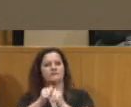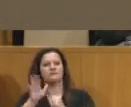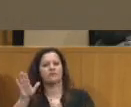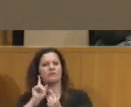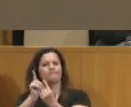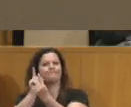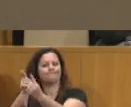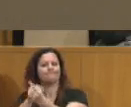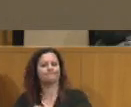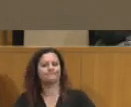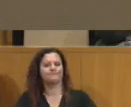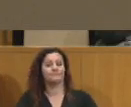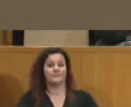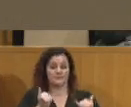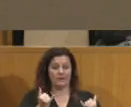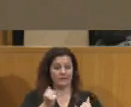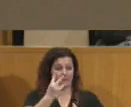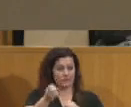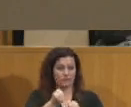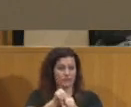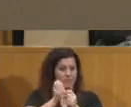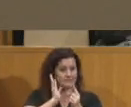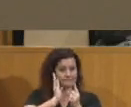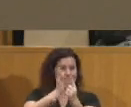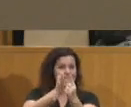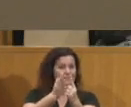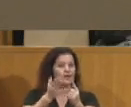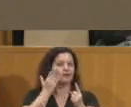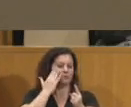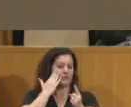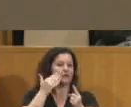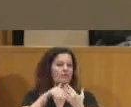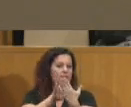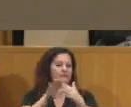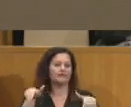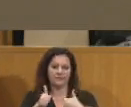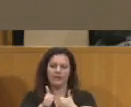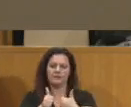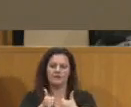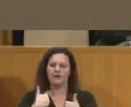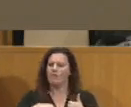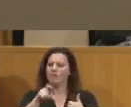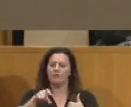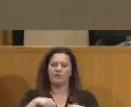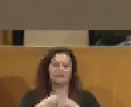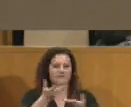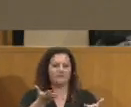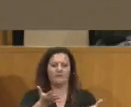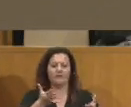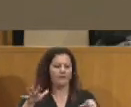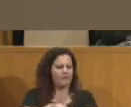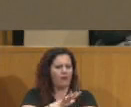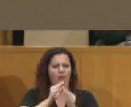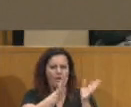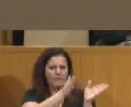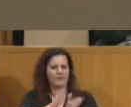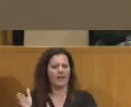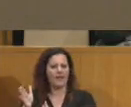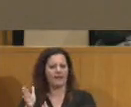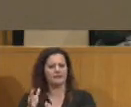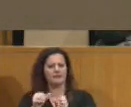heart, always hopeful through the storms. I thank you for being my anchor. I would not be here without you, and I'm so proud to call you